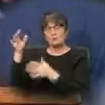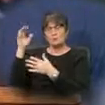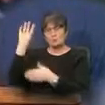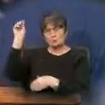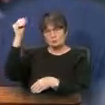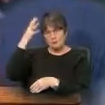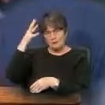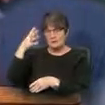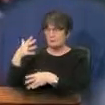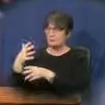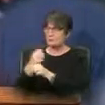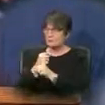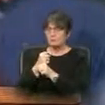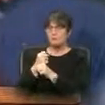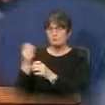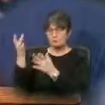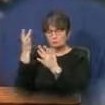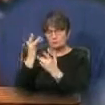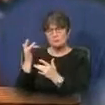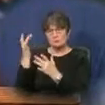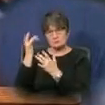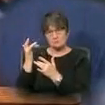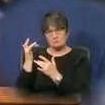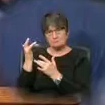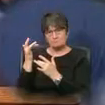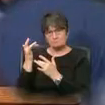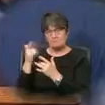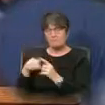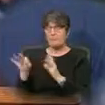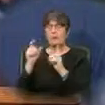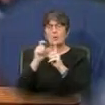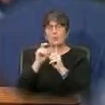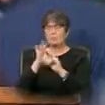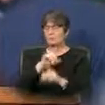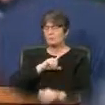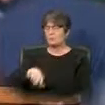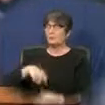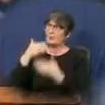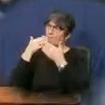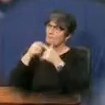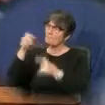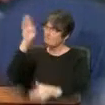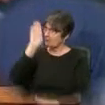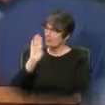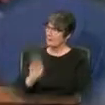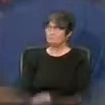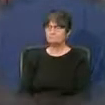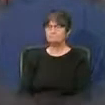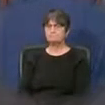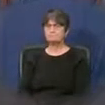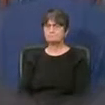find grace for timely help. The word of the Lord. Thanks be to God.